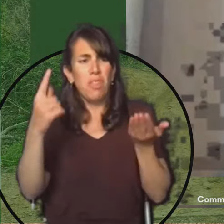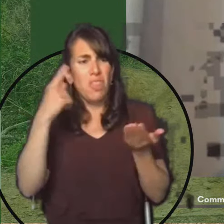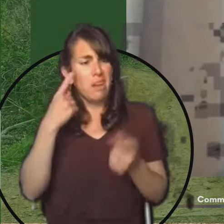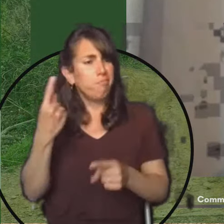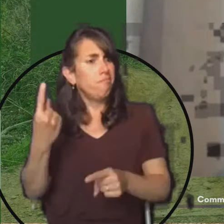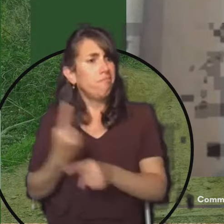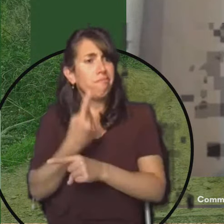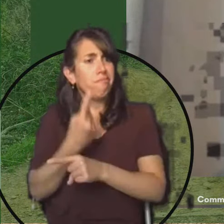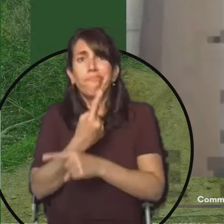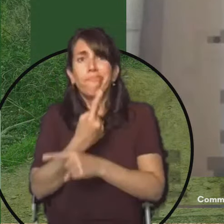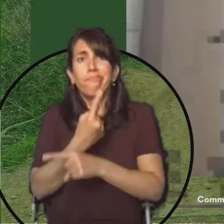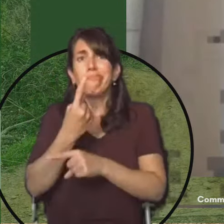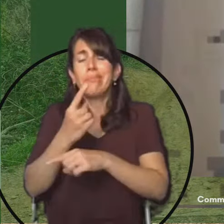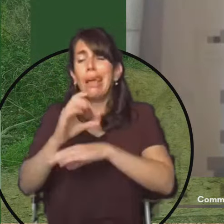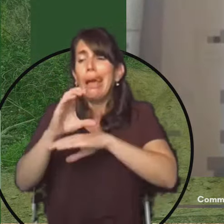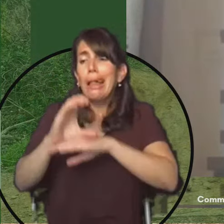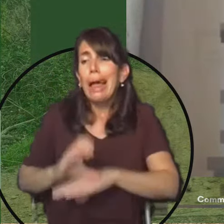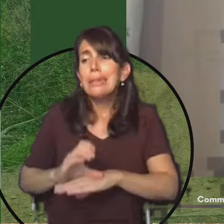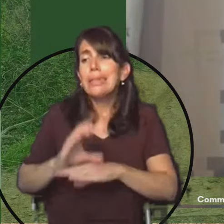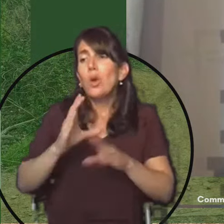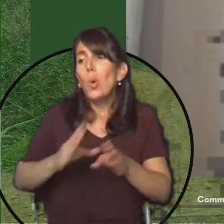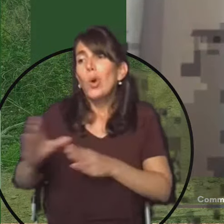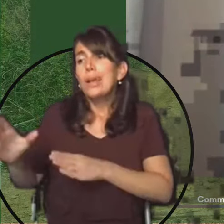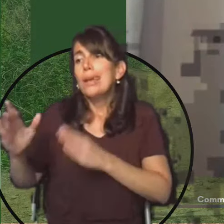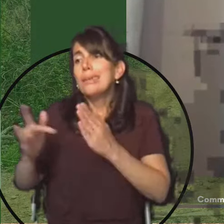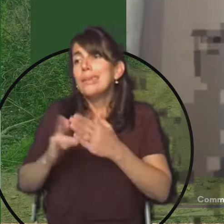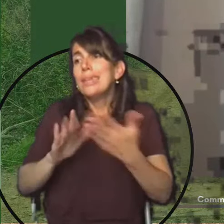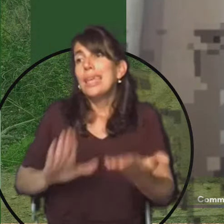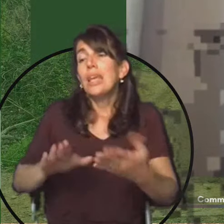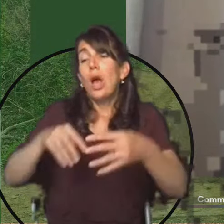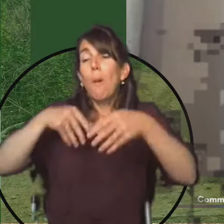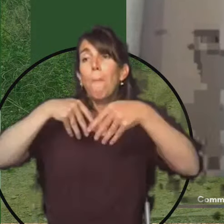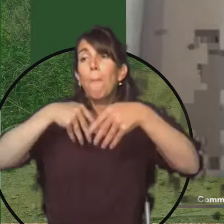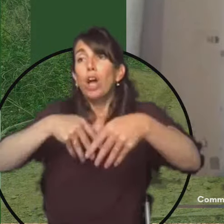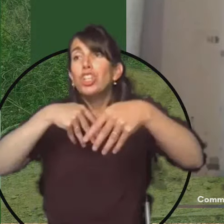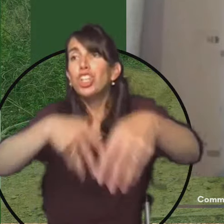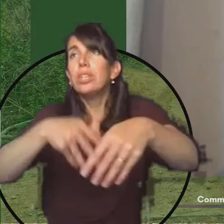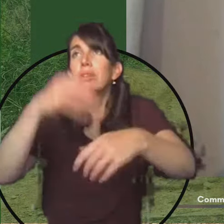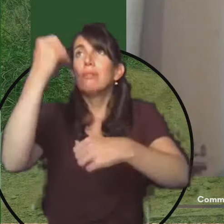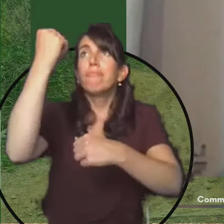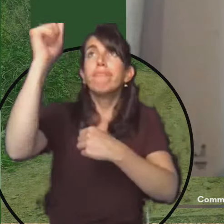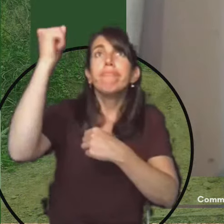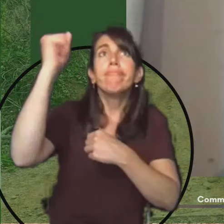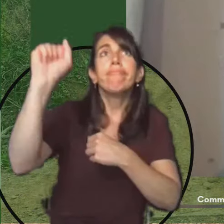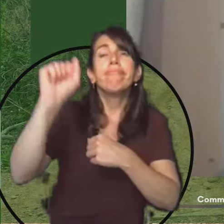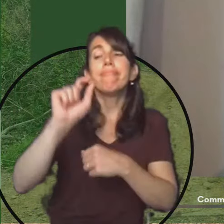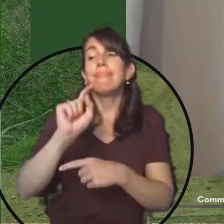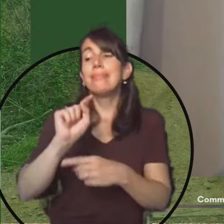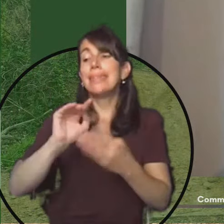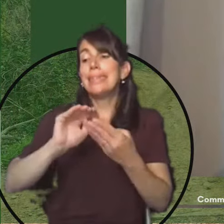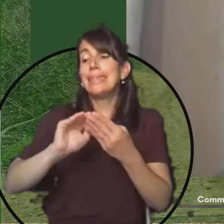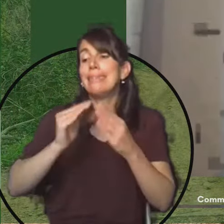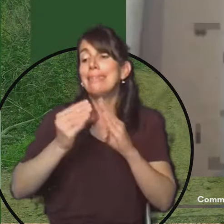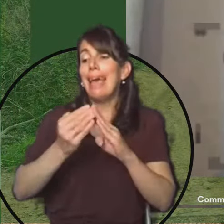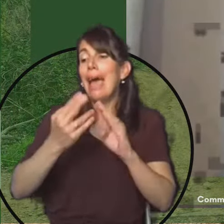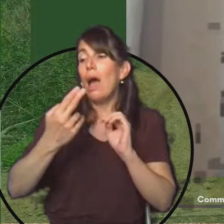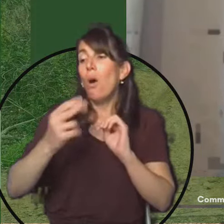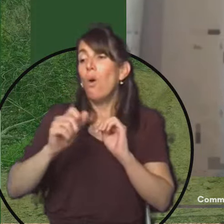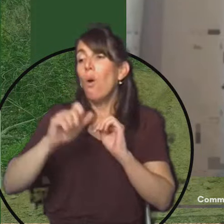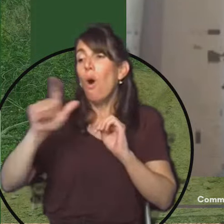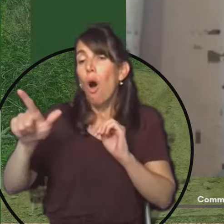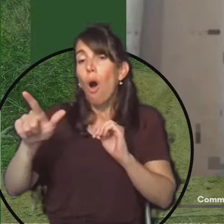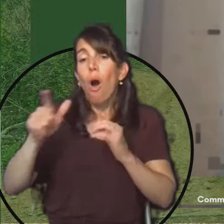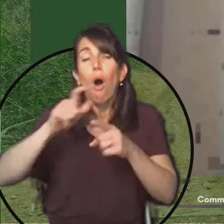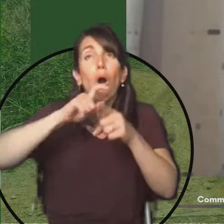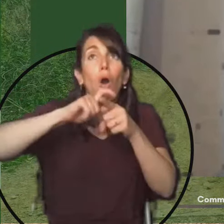organizing techniques, marches, demonstrations, town halls, calling your local official, all of those type of